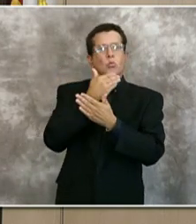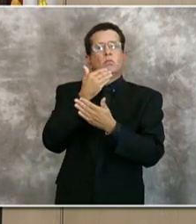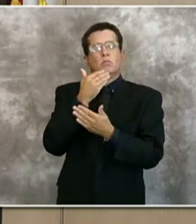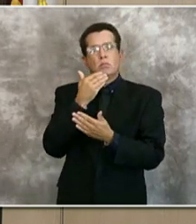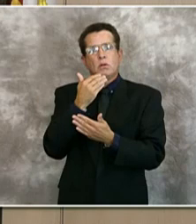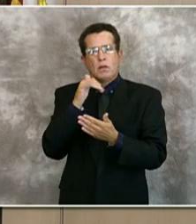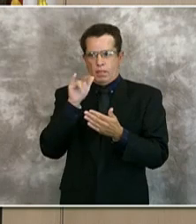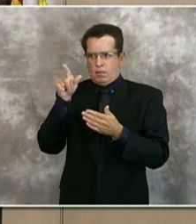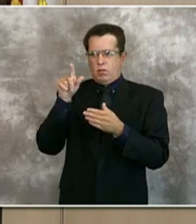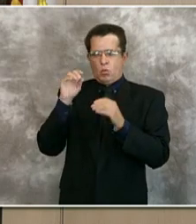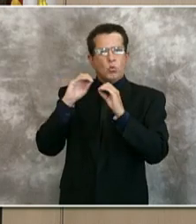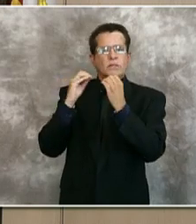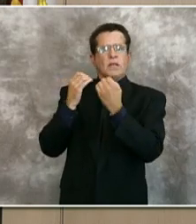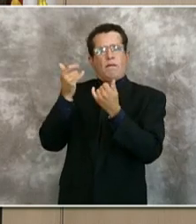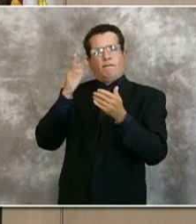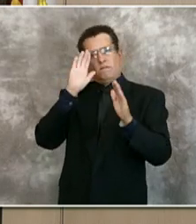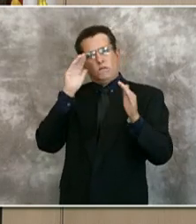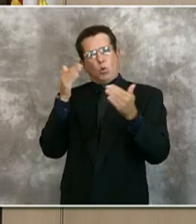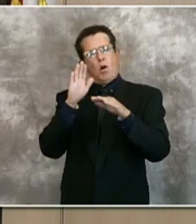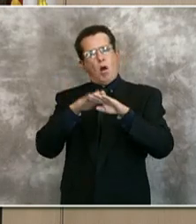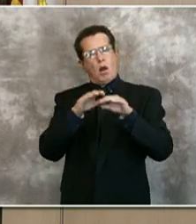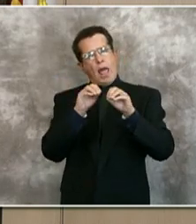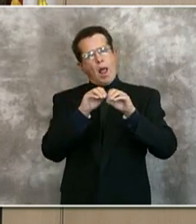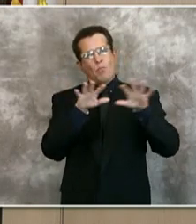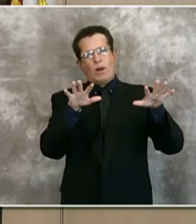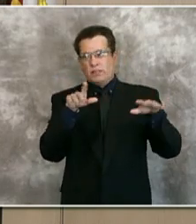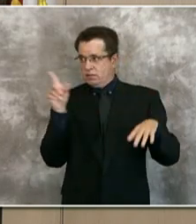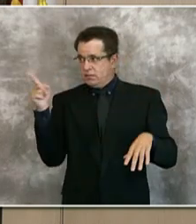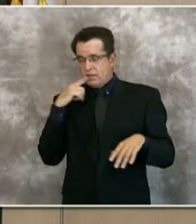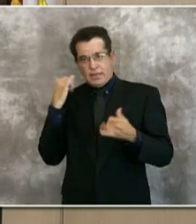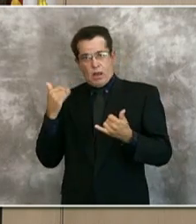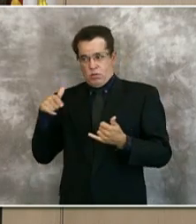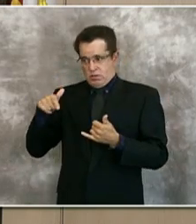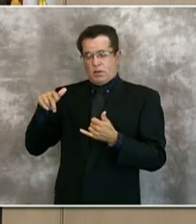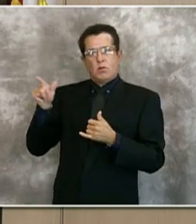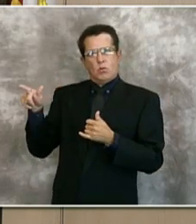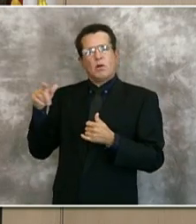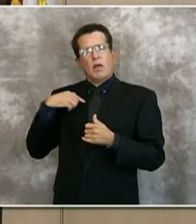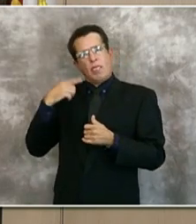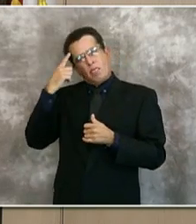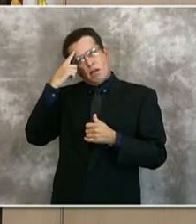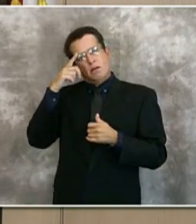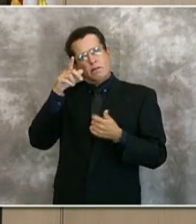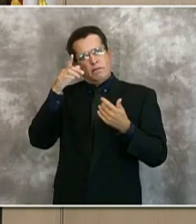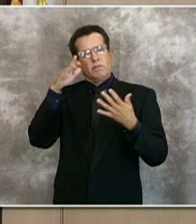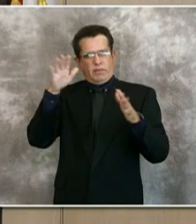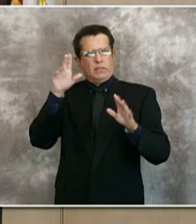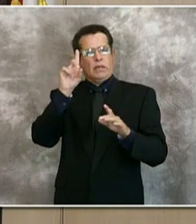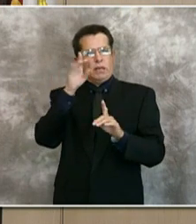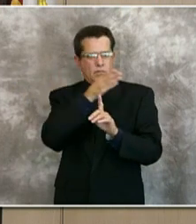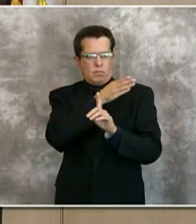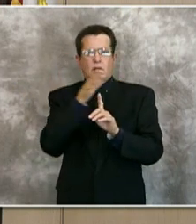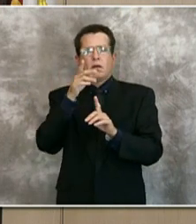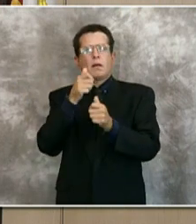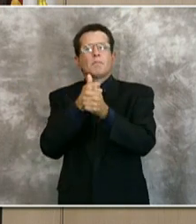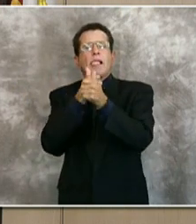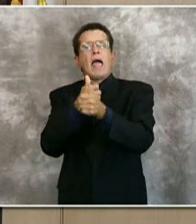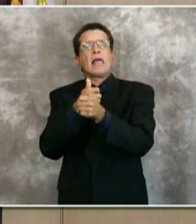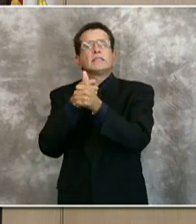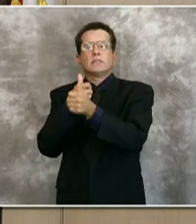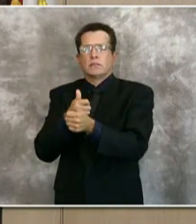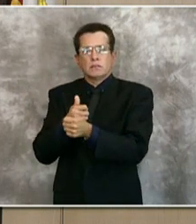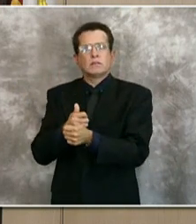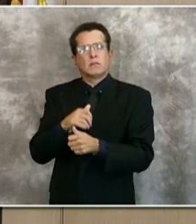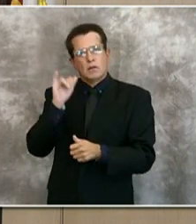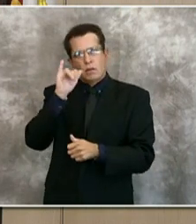organization that's only focusing on outbreaks? You just talked about outbreaks quite a bit, but what I thought was it was just about compliance, not so much